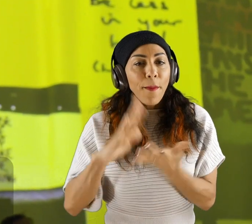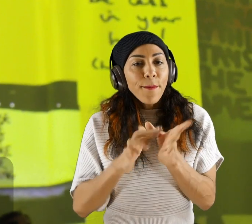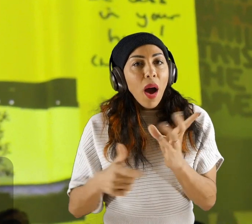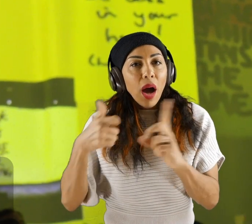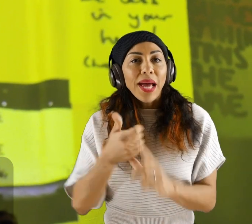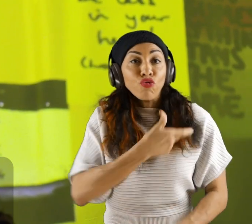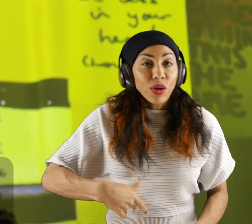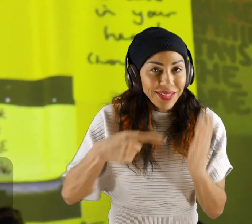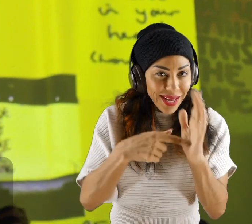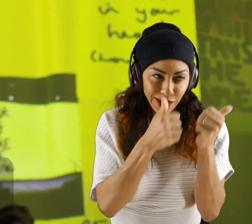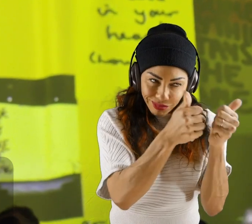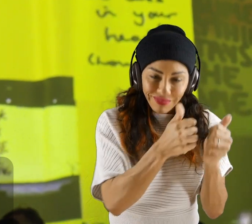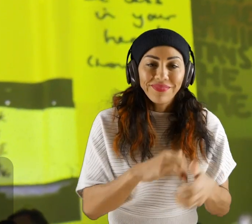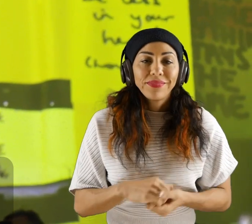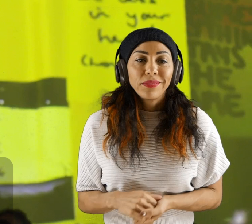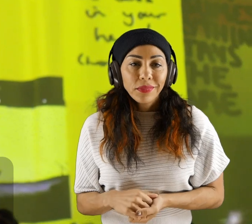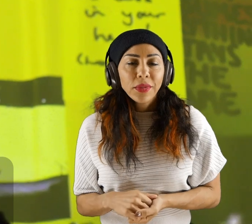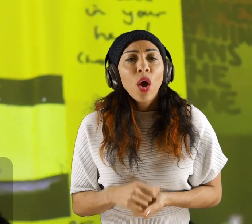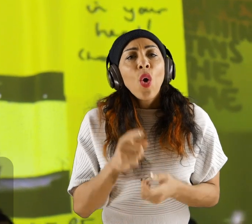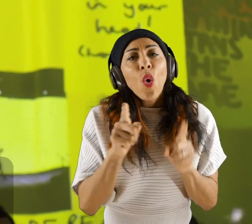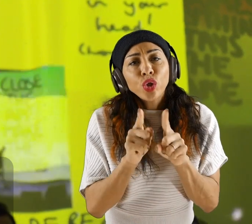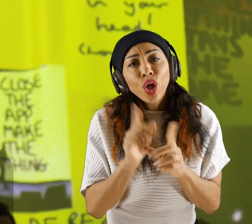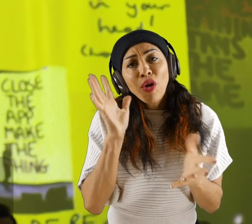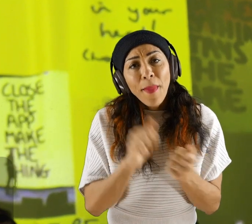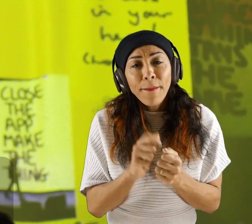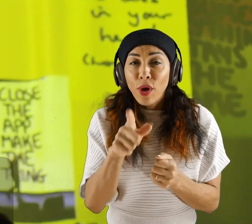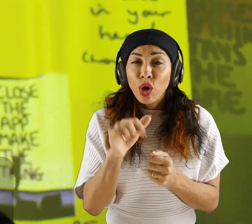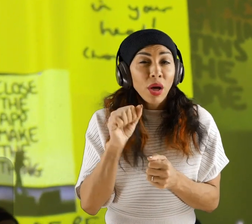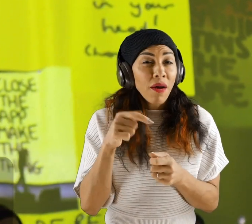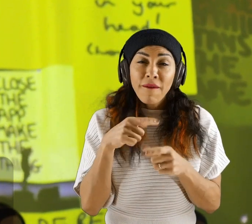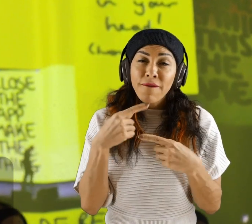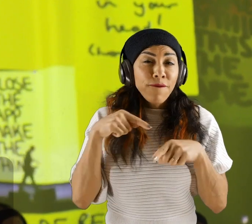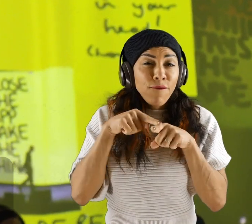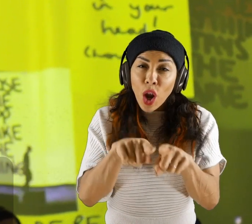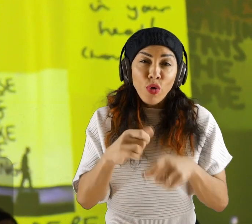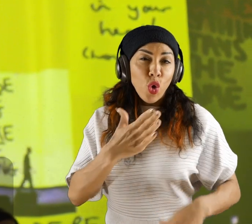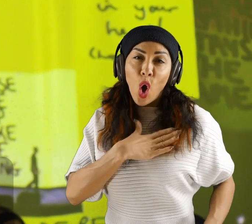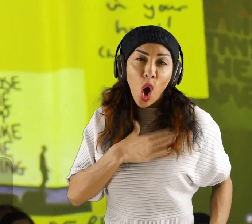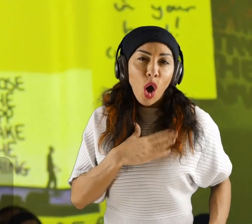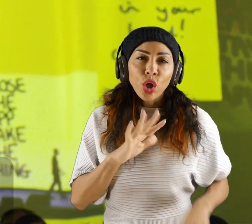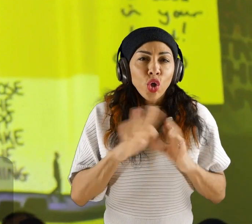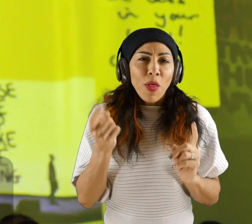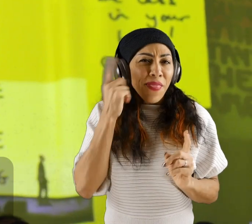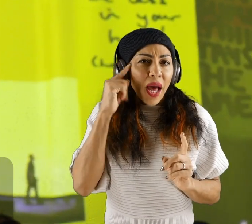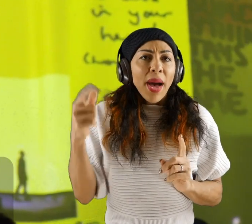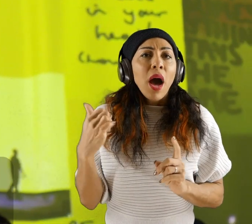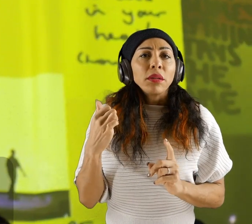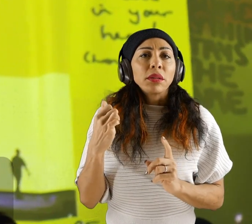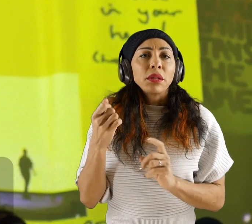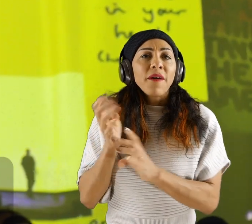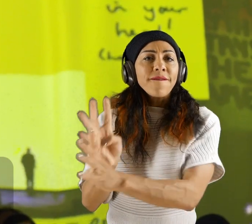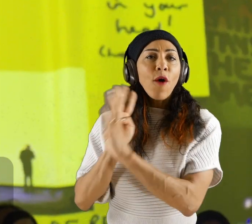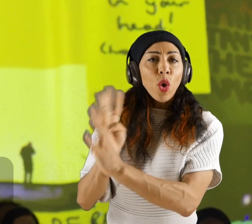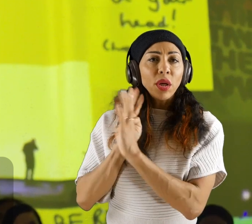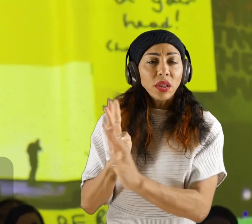nobody could see the numbers. Every day I speak to artists and social media comes up within the first 5 minutes,